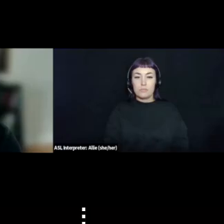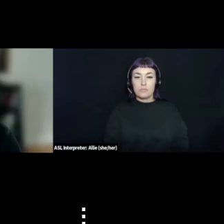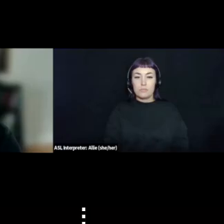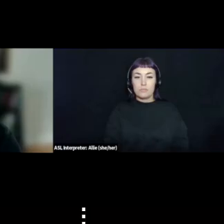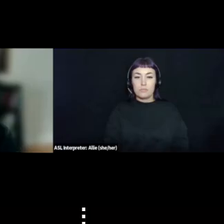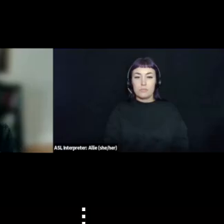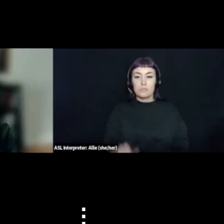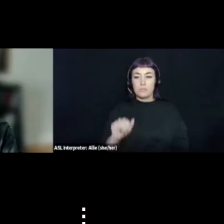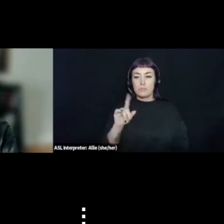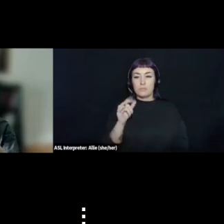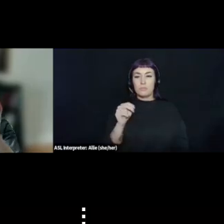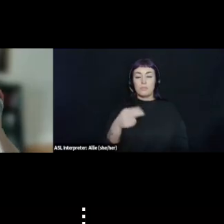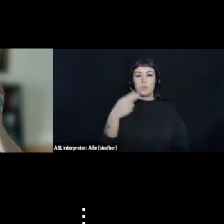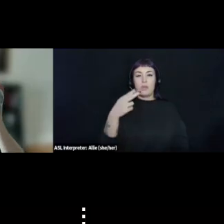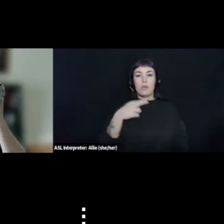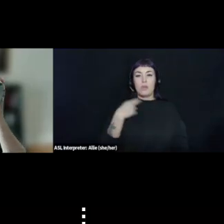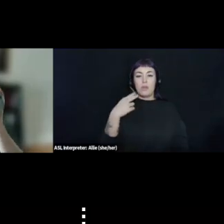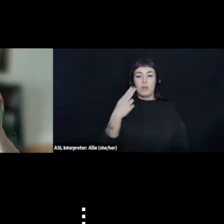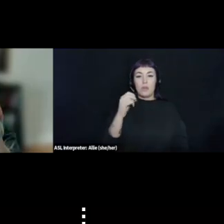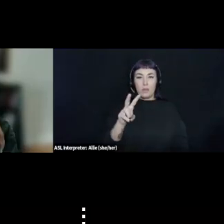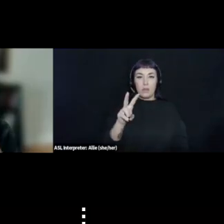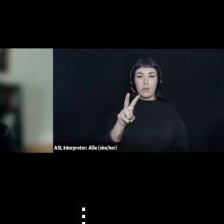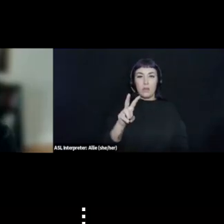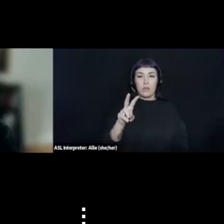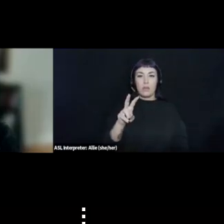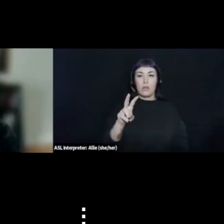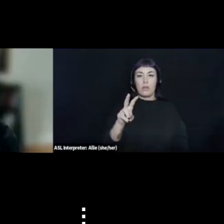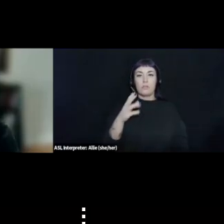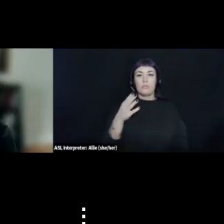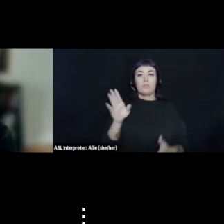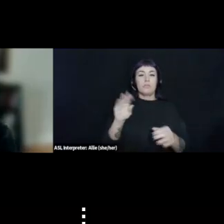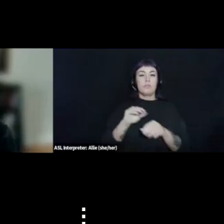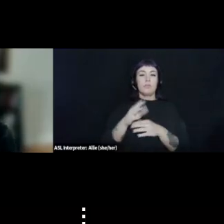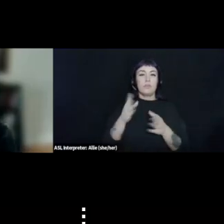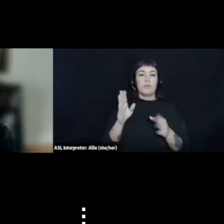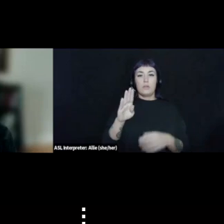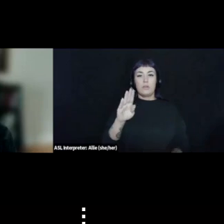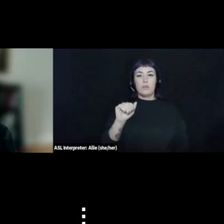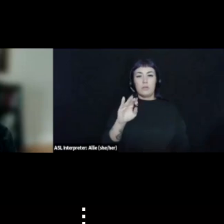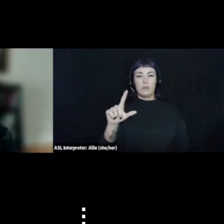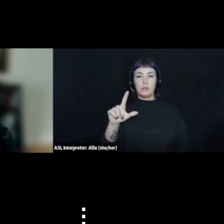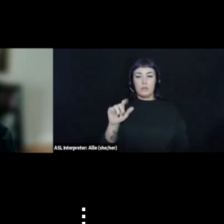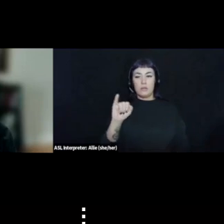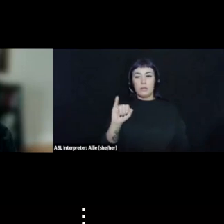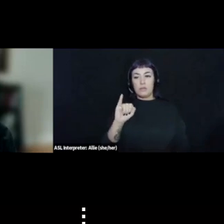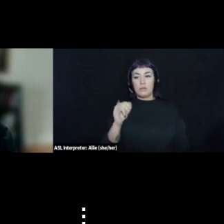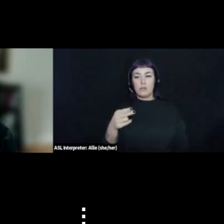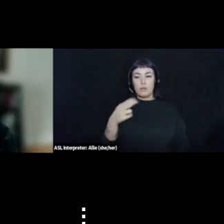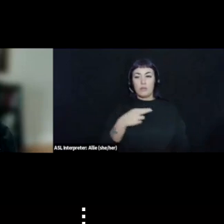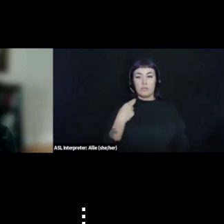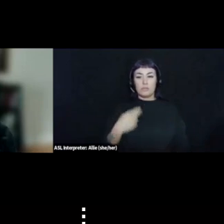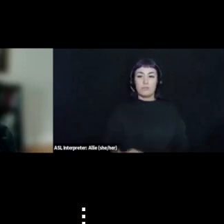Higher risk for HIV, general contamination overall. In that case, bacterial infections, etc. Just higher risk there.